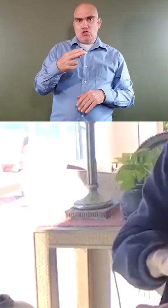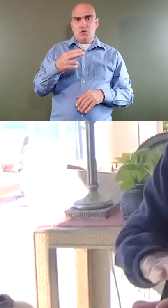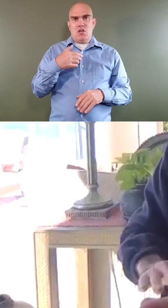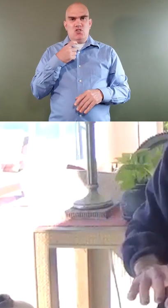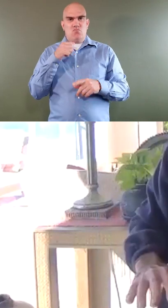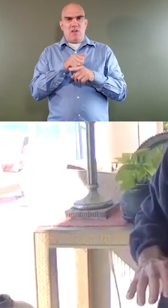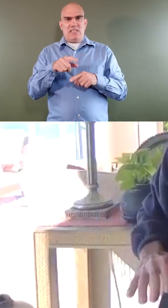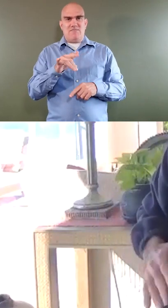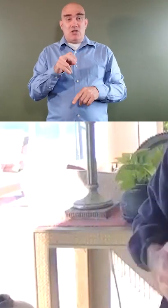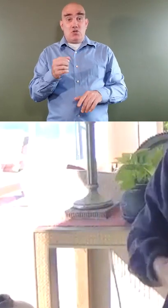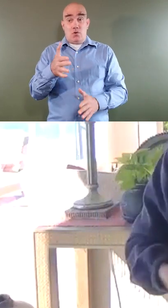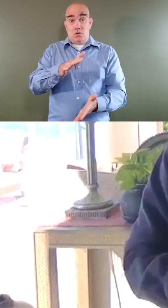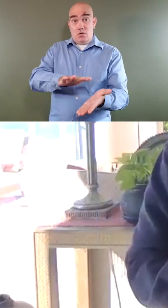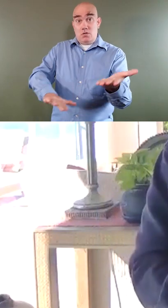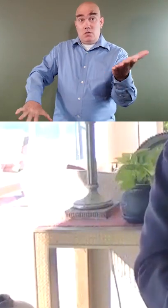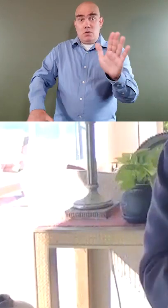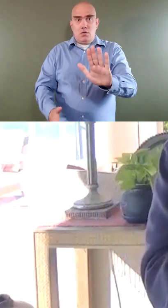deflection.